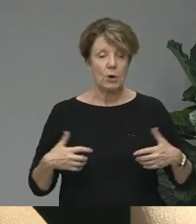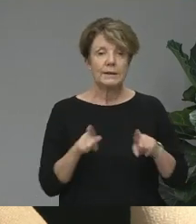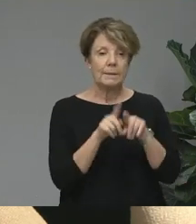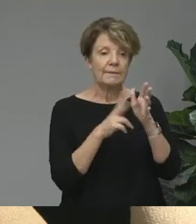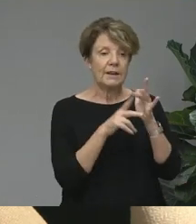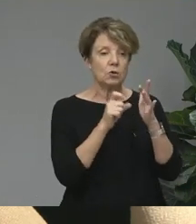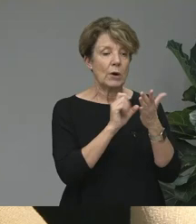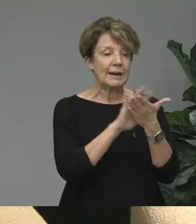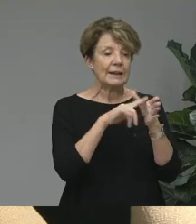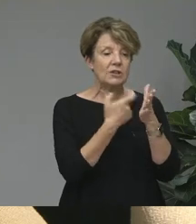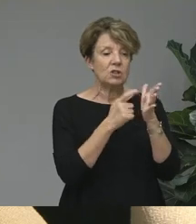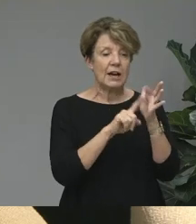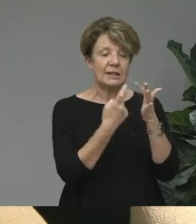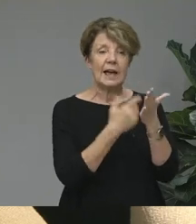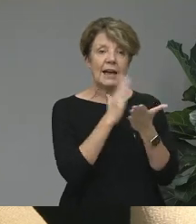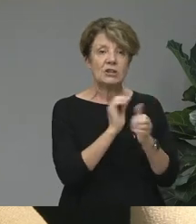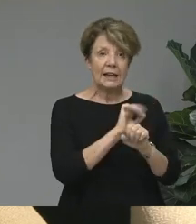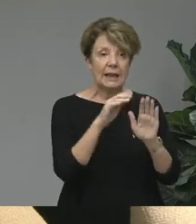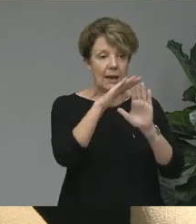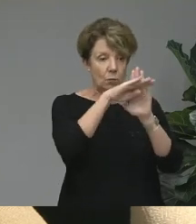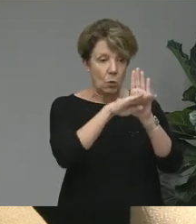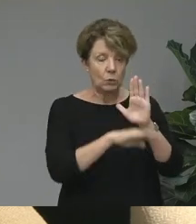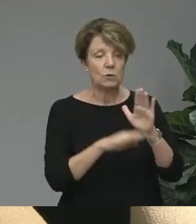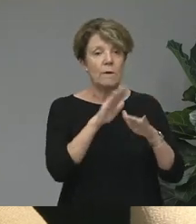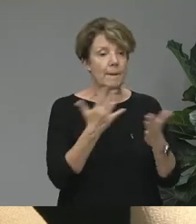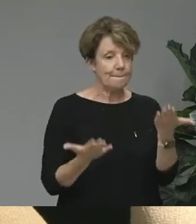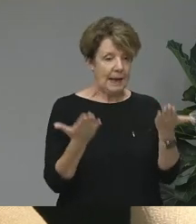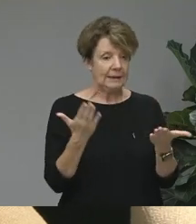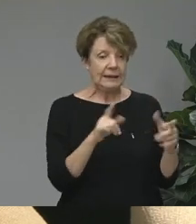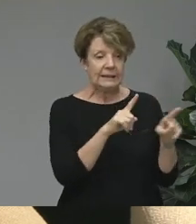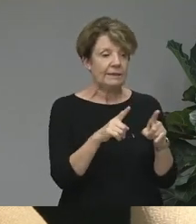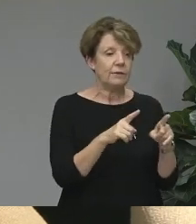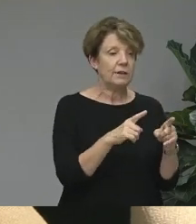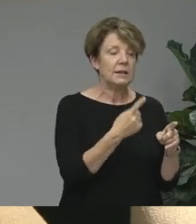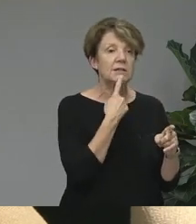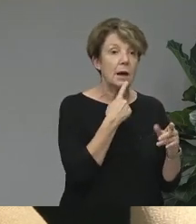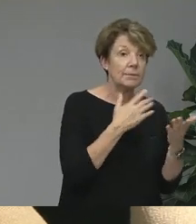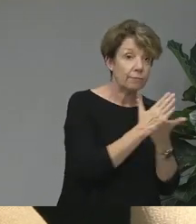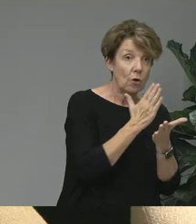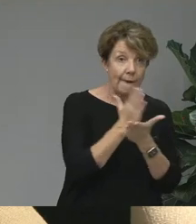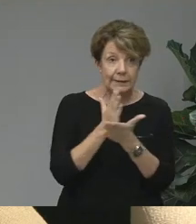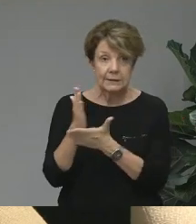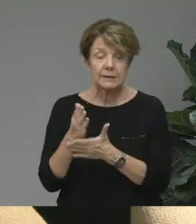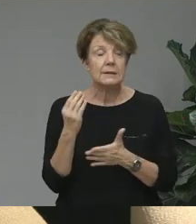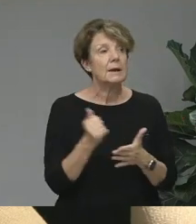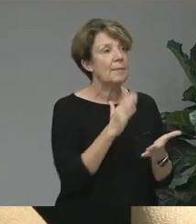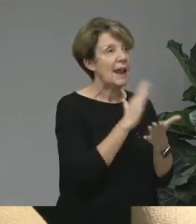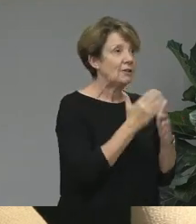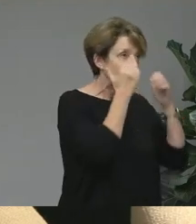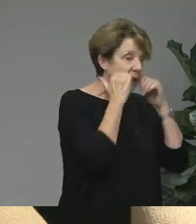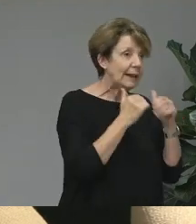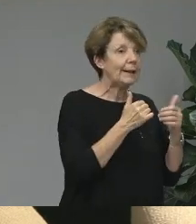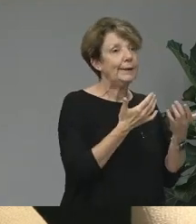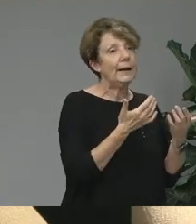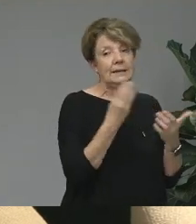clear set of rules for how the balancing between different types of rights, some that are the justification, some that are